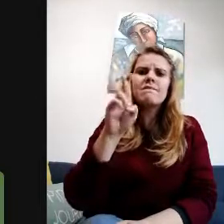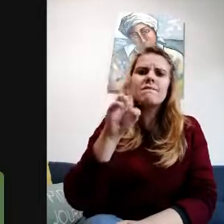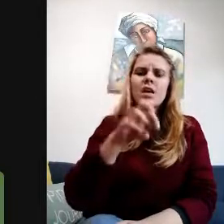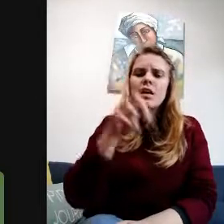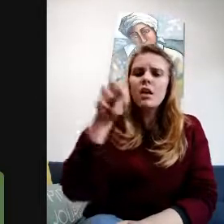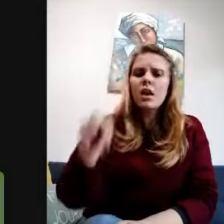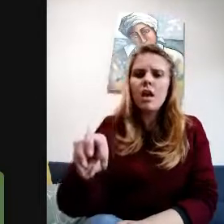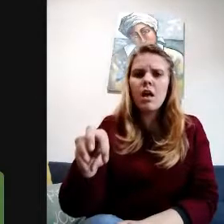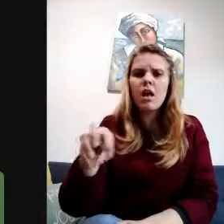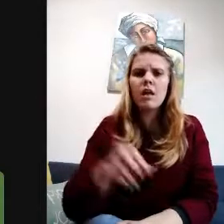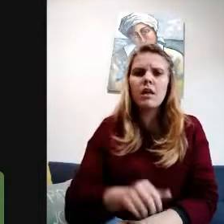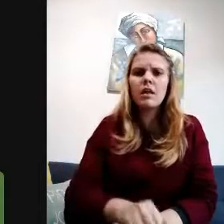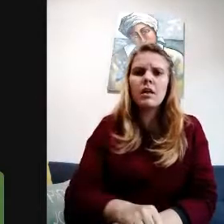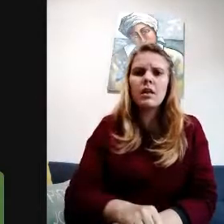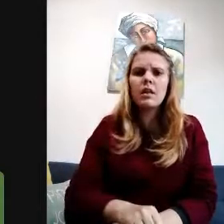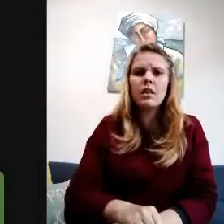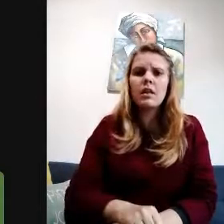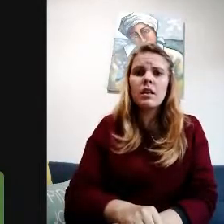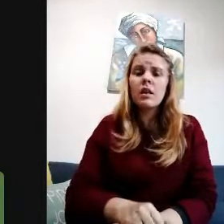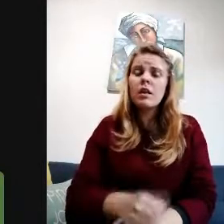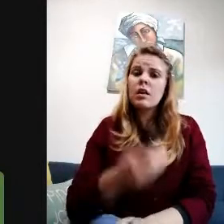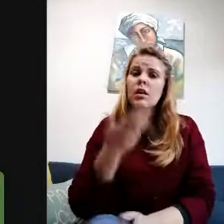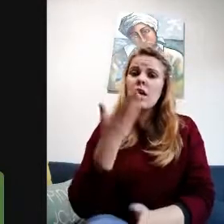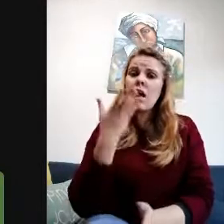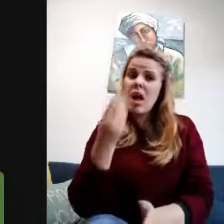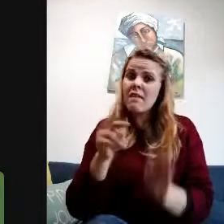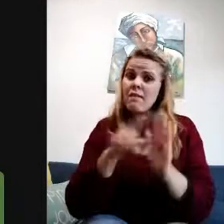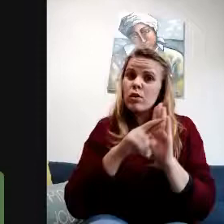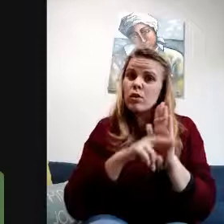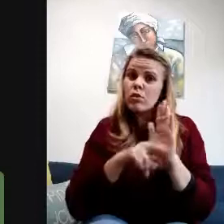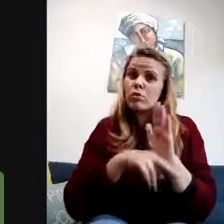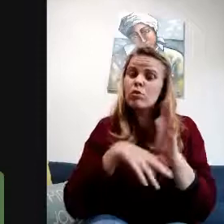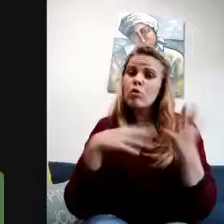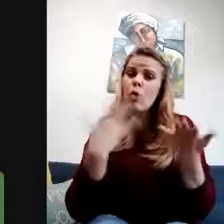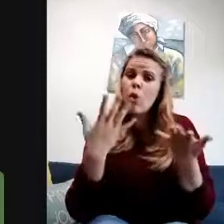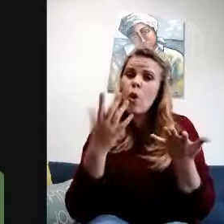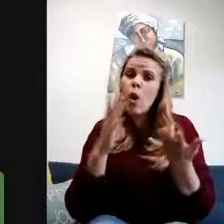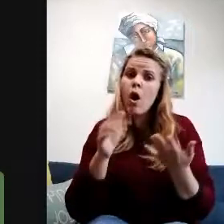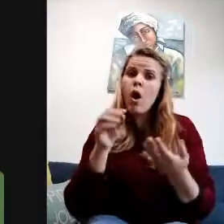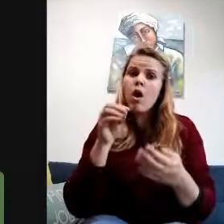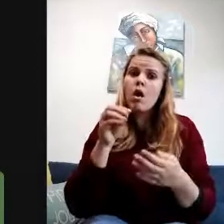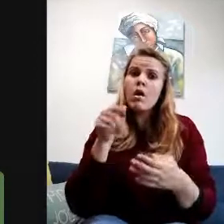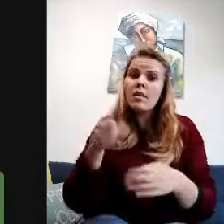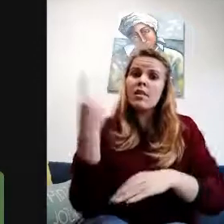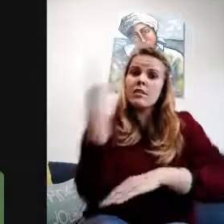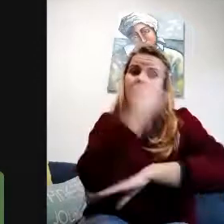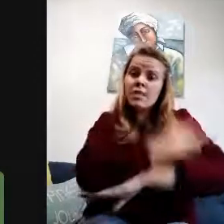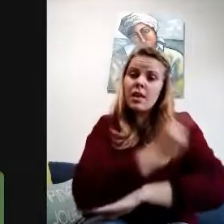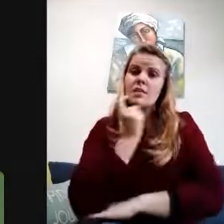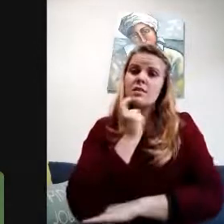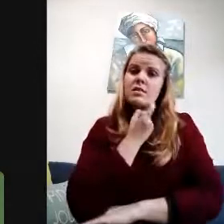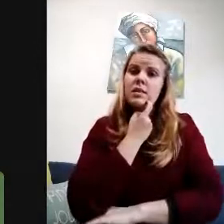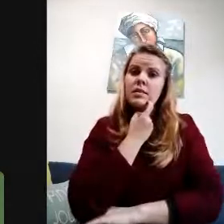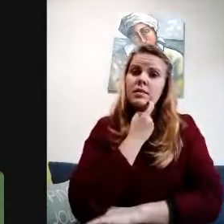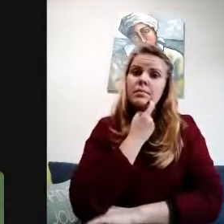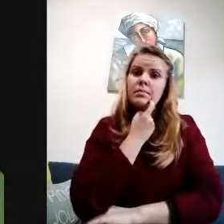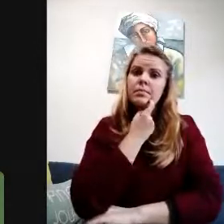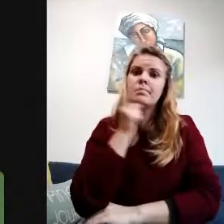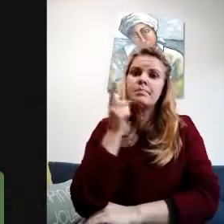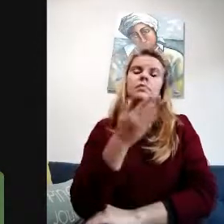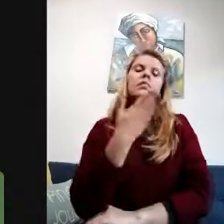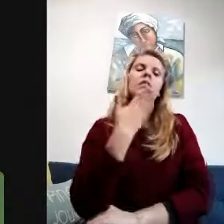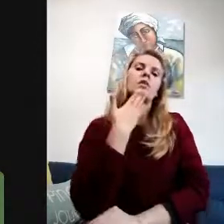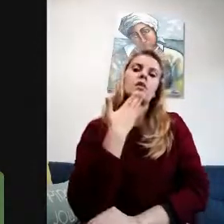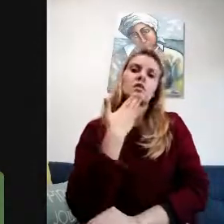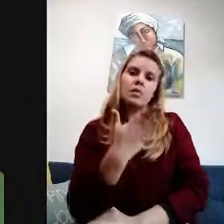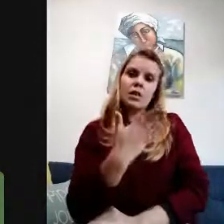taken on the day, given, or once the conditions have been assessed? Yeah. Thanks, Craig. If I may